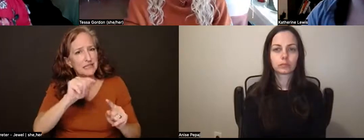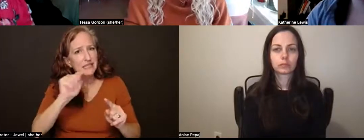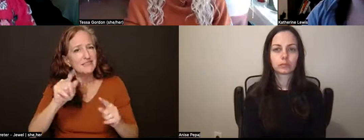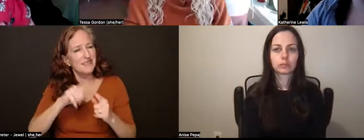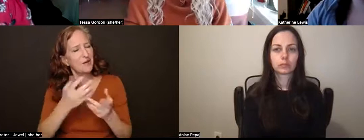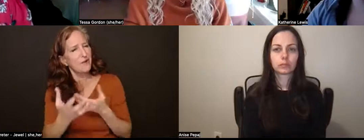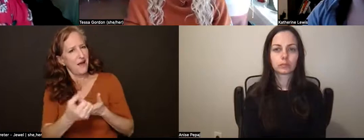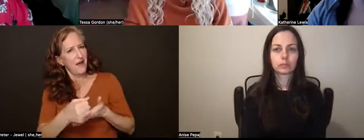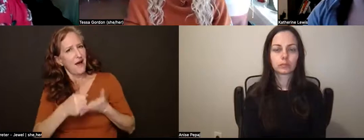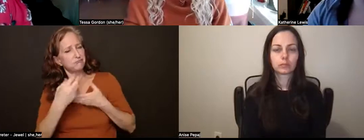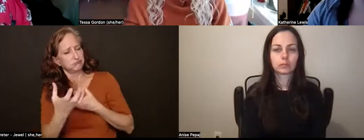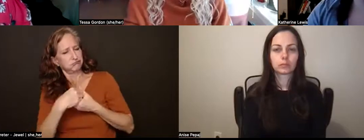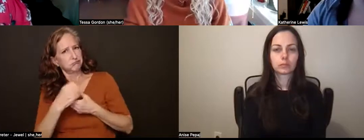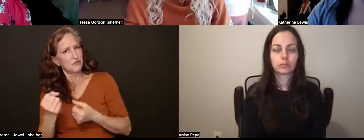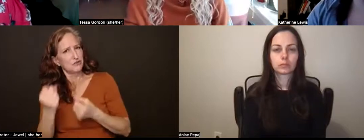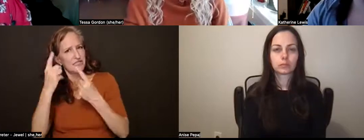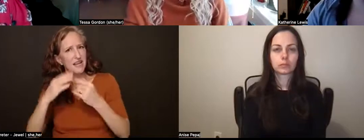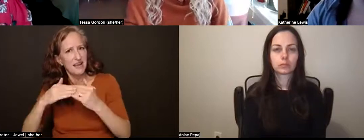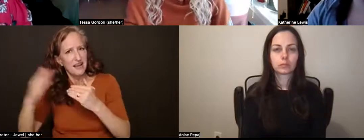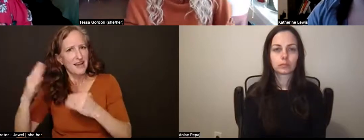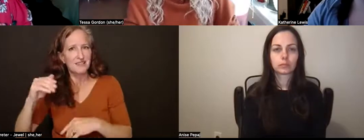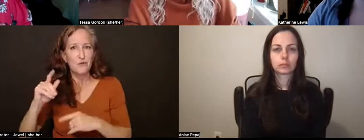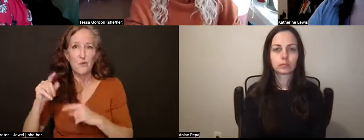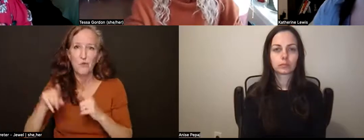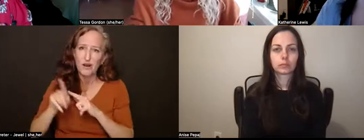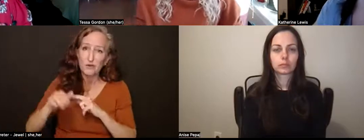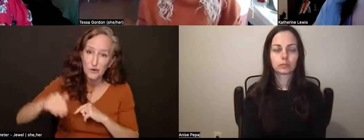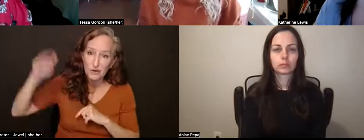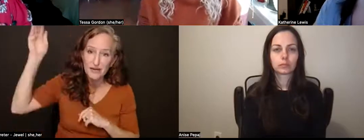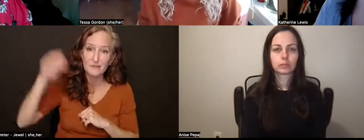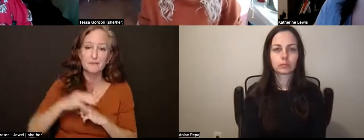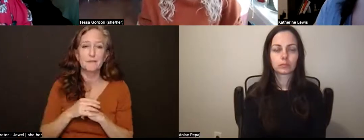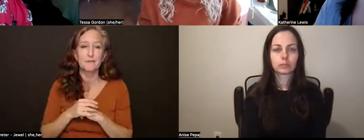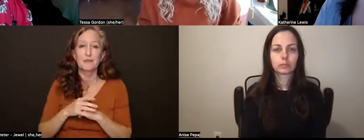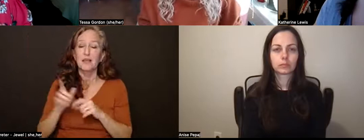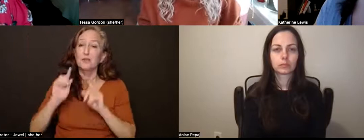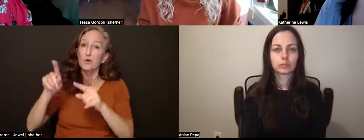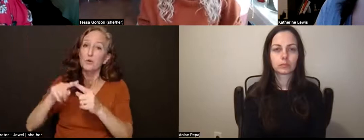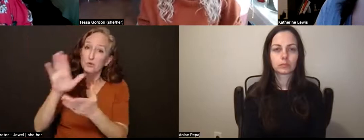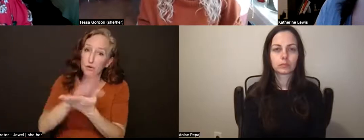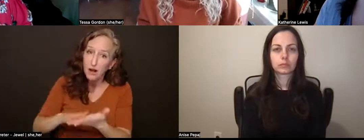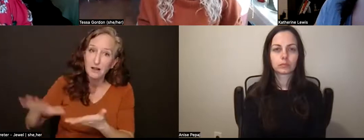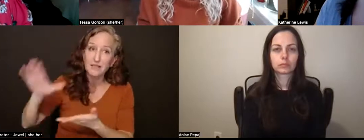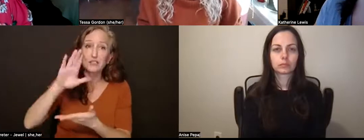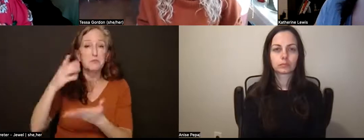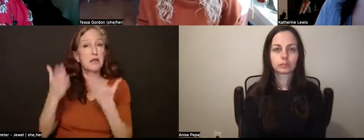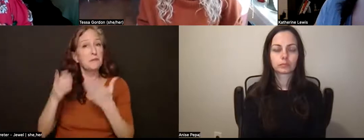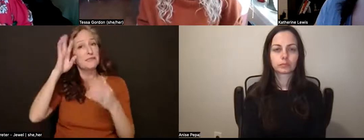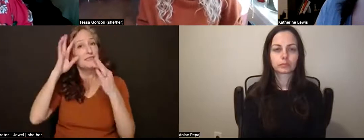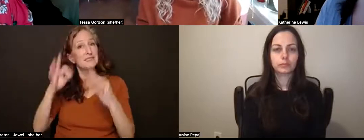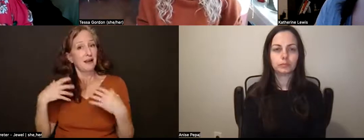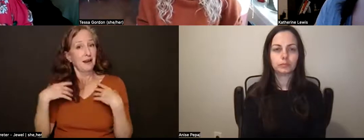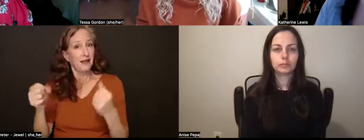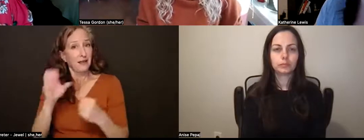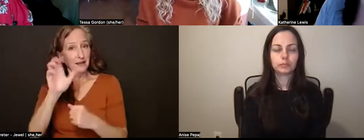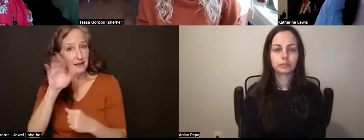understand it, you'd be more accepting of it. So then when you push through to higher education and you decide on the path of healthcare, you are going to